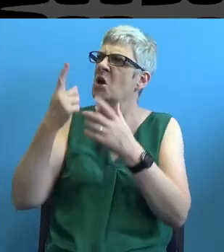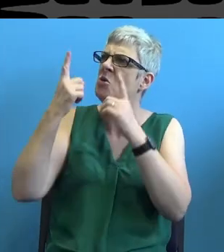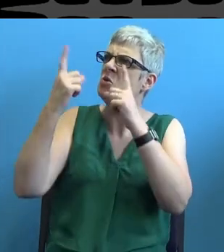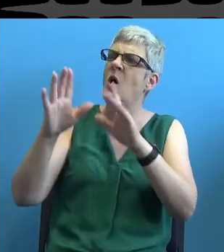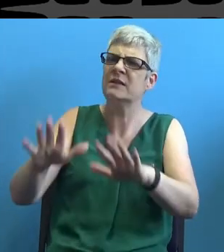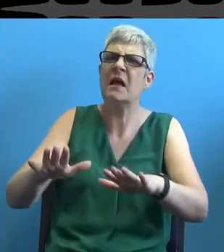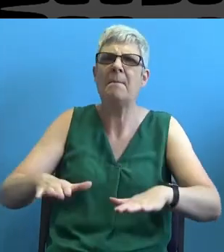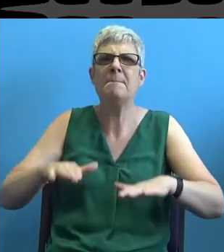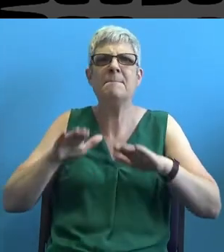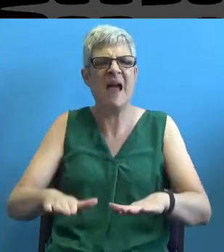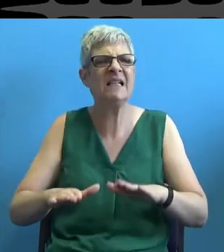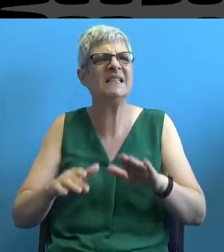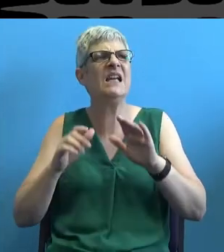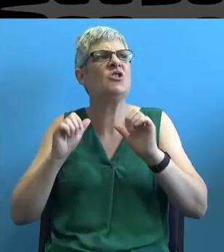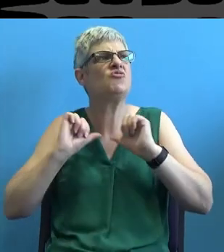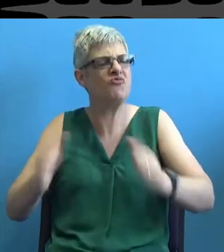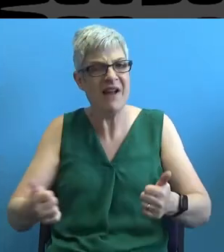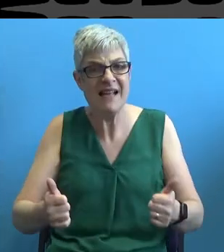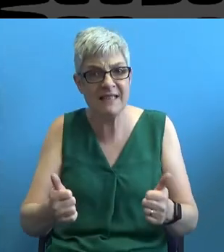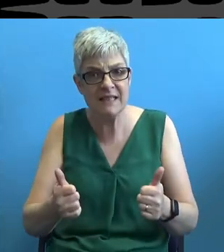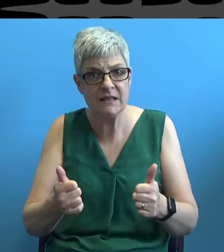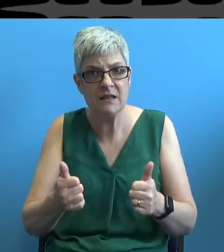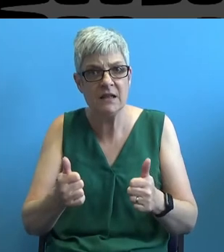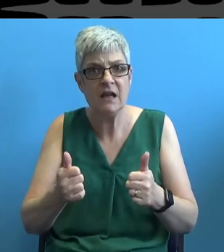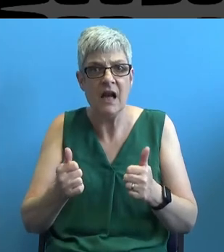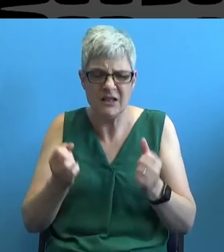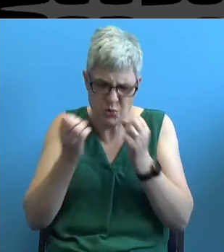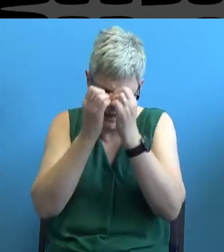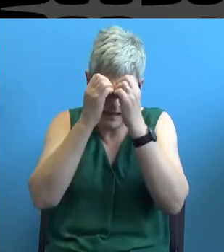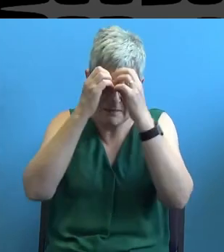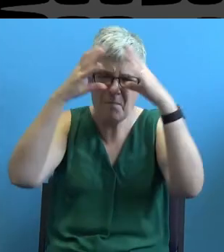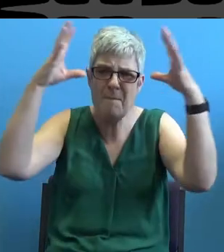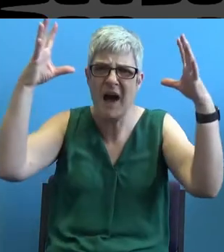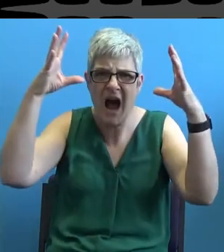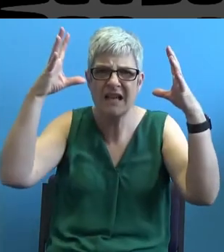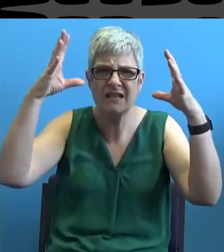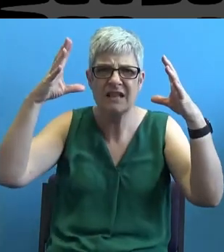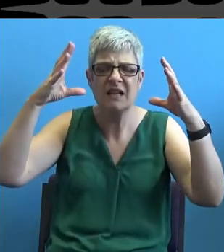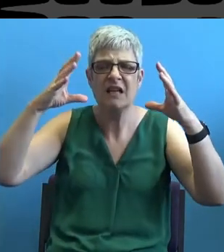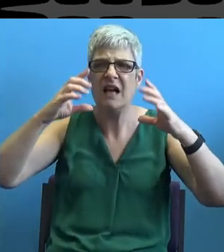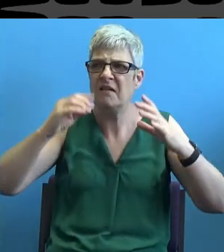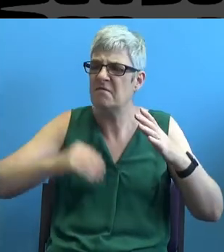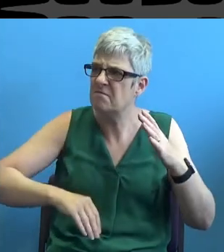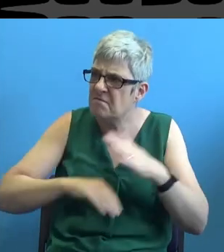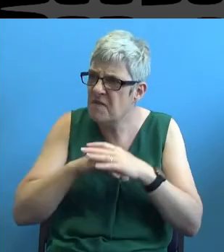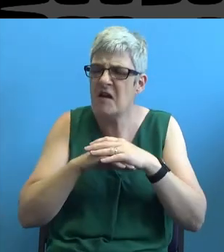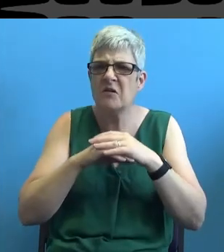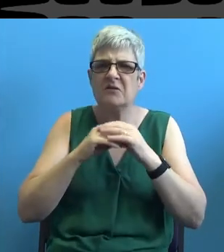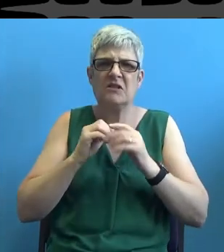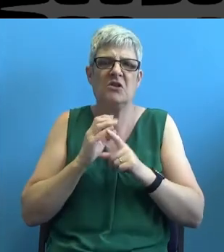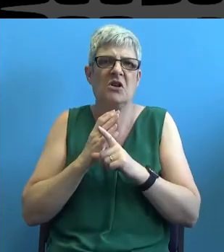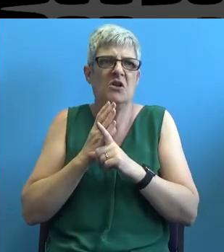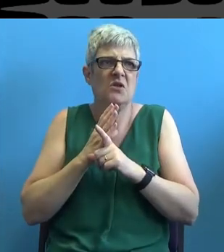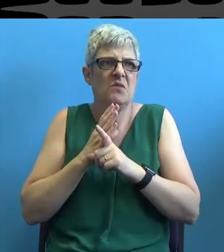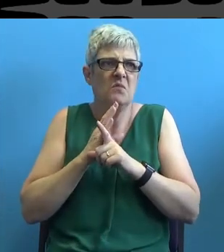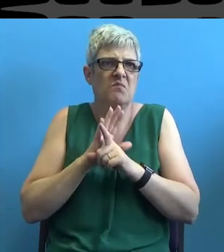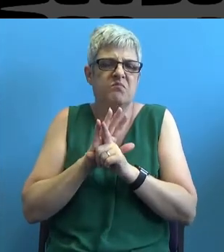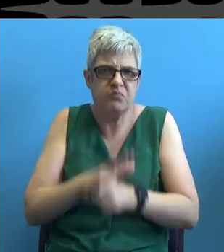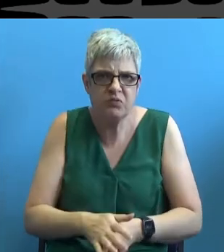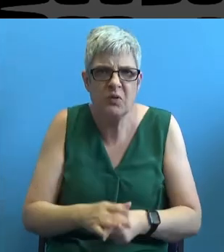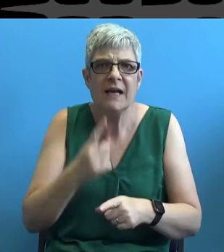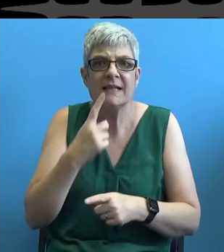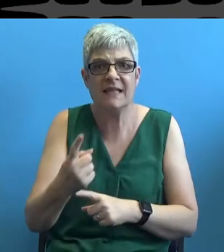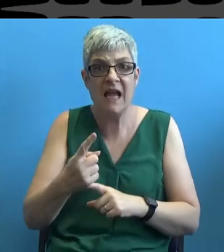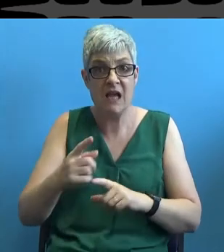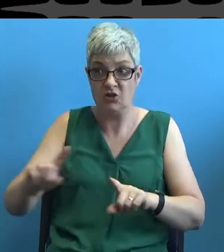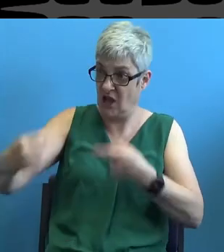to inspire and have us inspired and filled and driven by the challenge to say, let us be church, because there is a